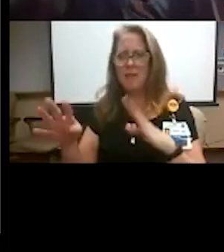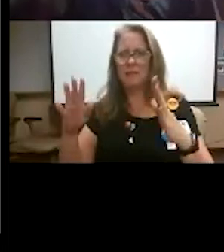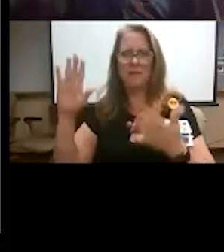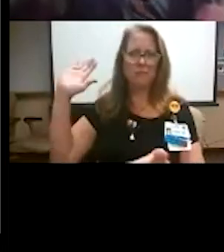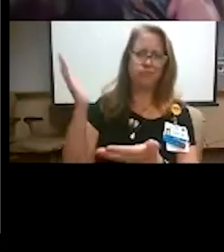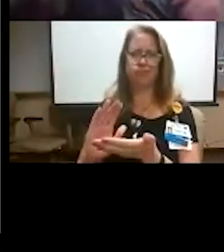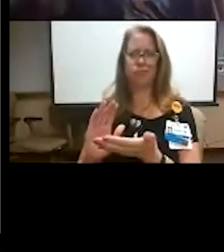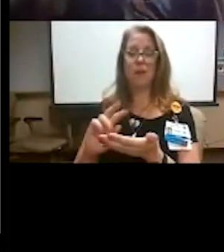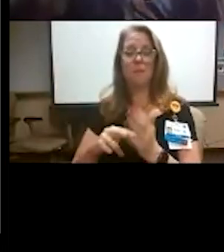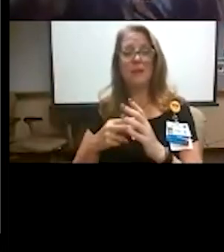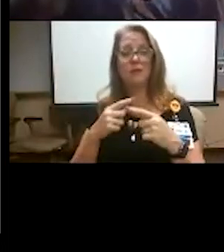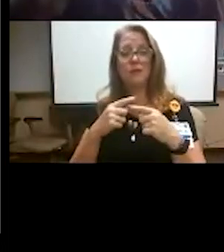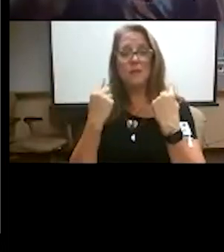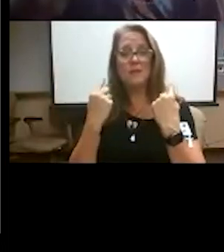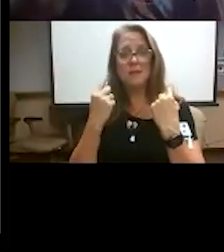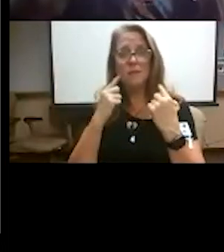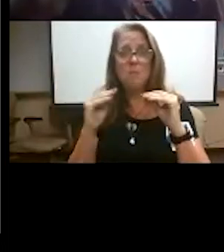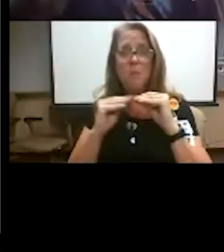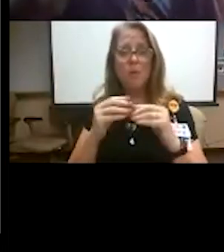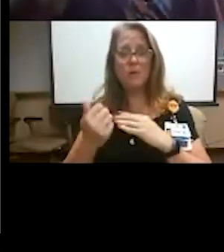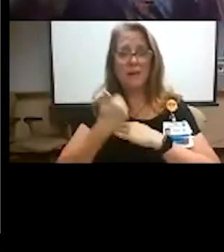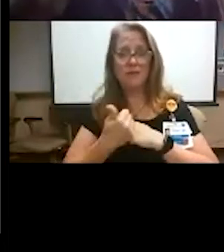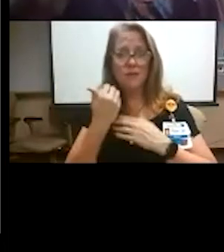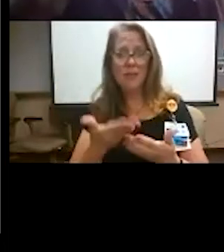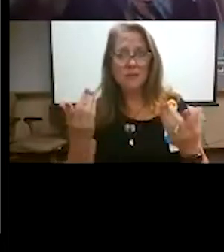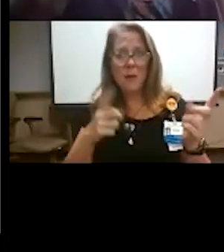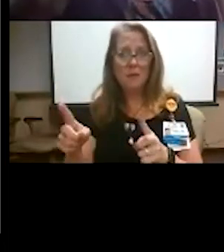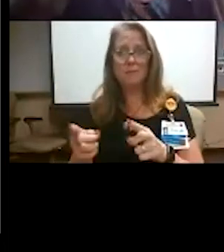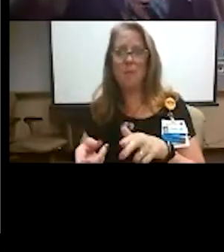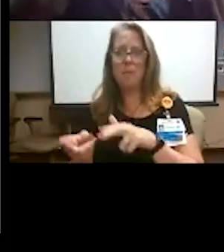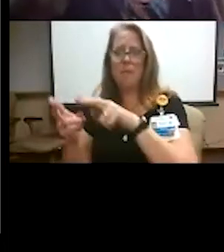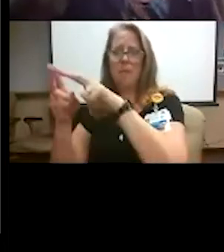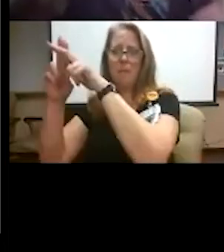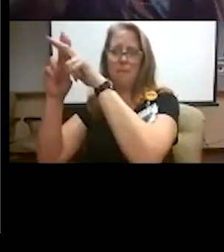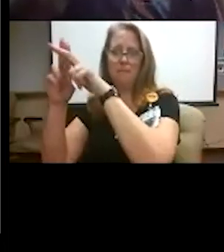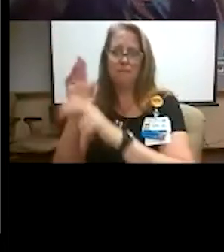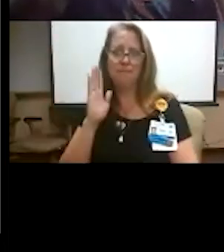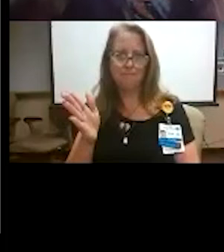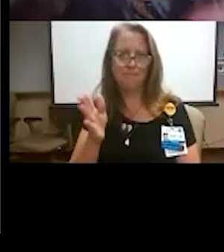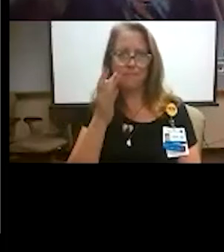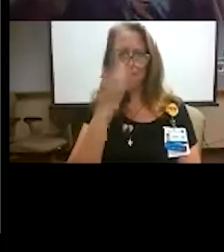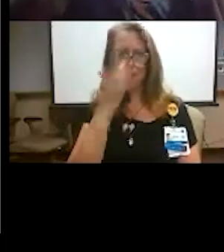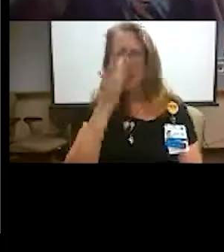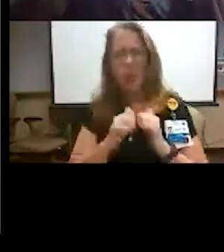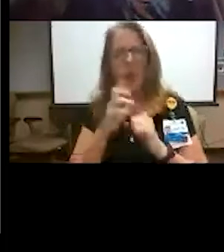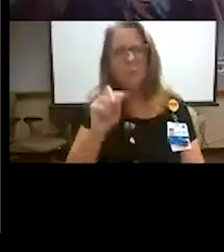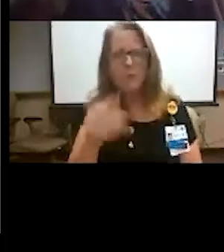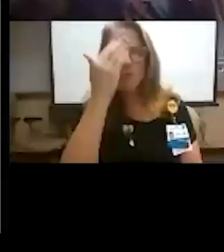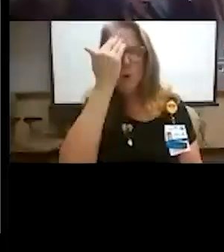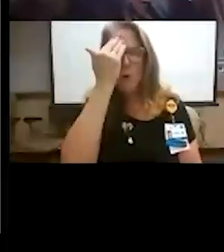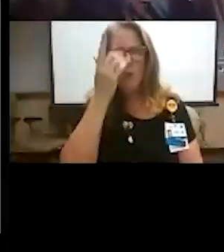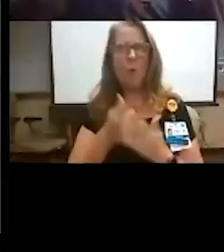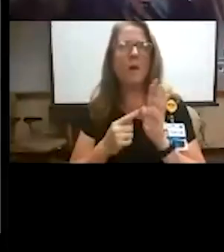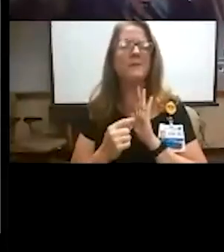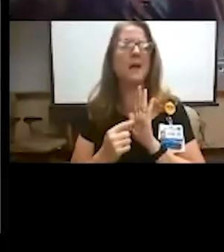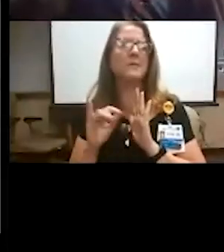the risk for more dangerous things to happen increases. How will you know? What are the signs of